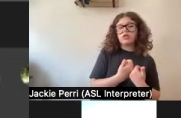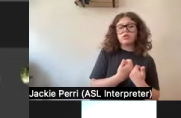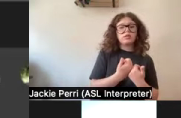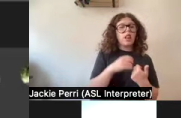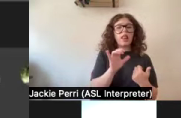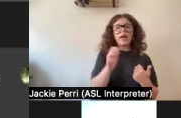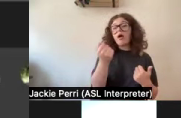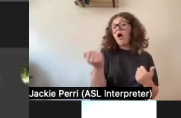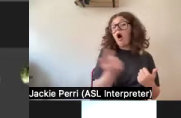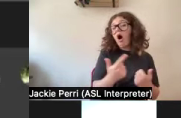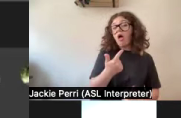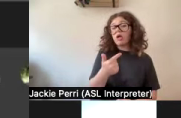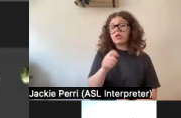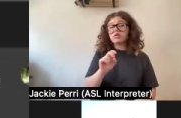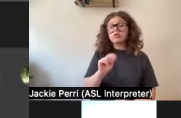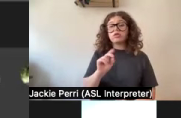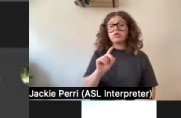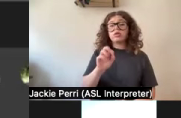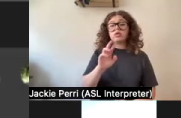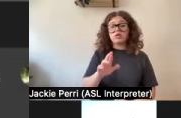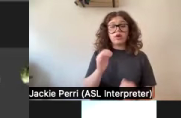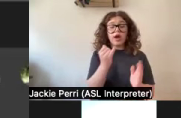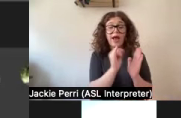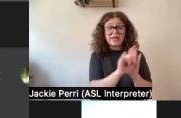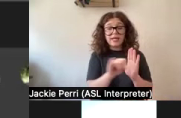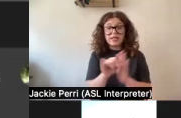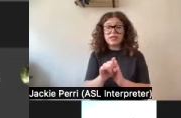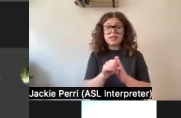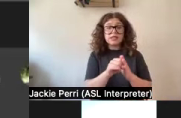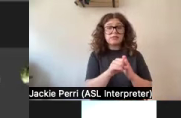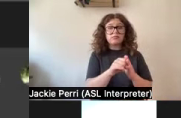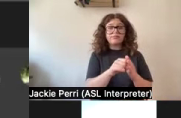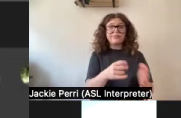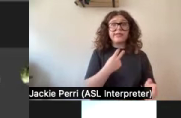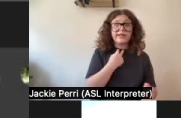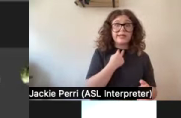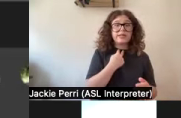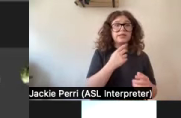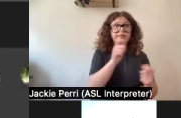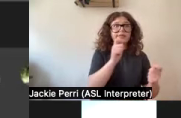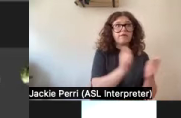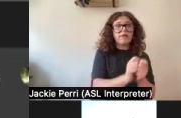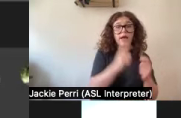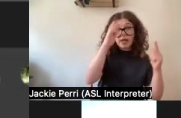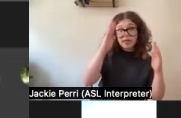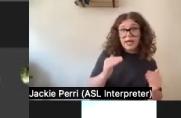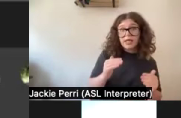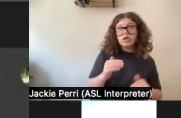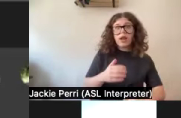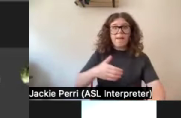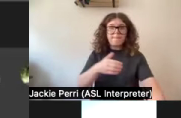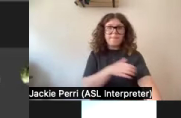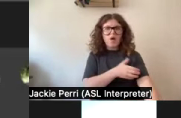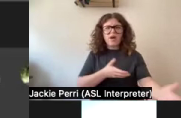all gender identities confined to certain expectations and power dynamics. So I think of an example of when we think